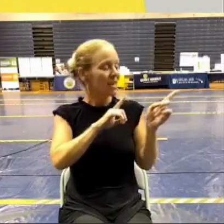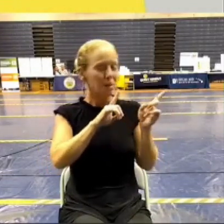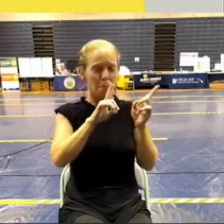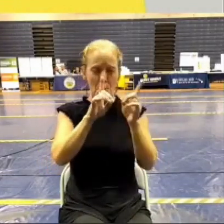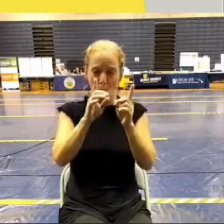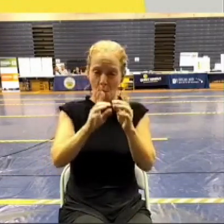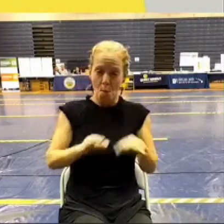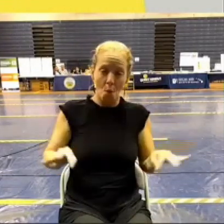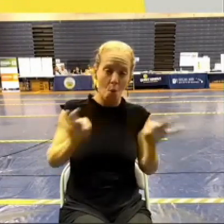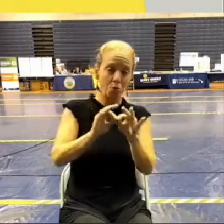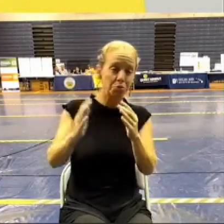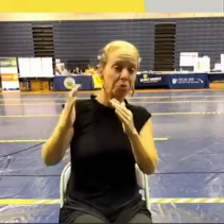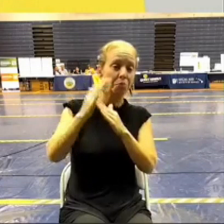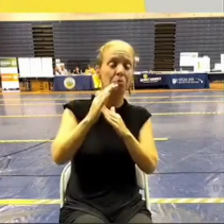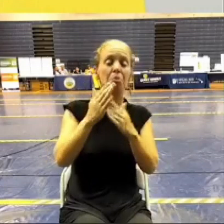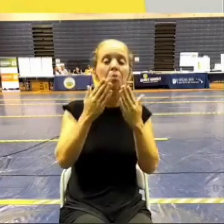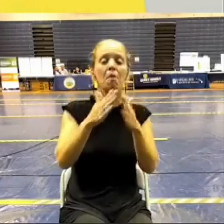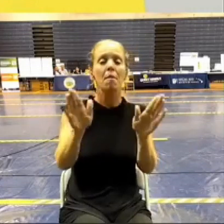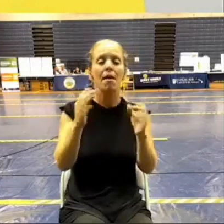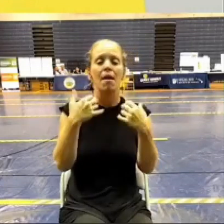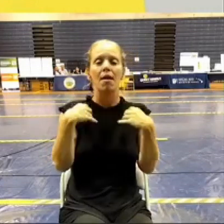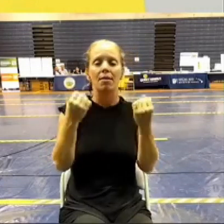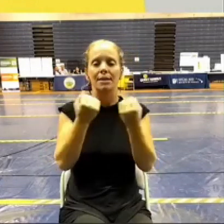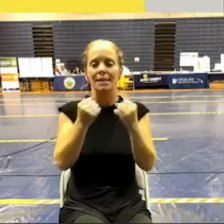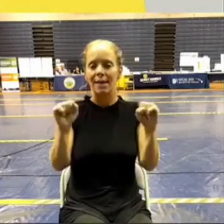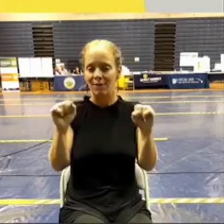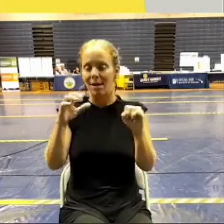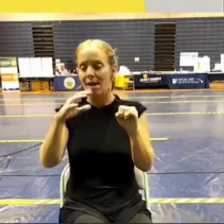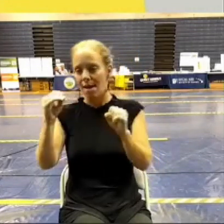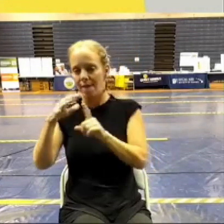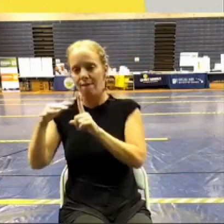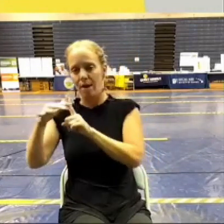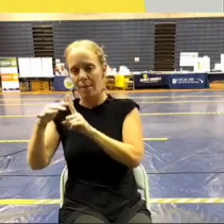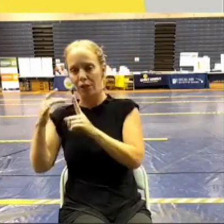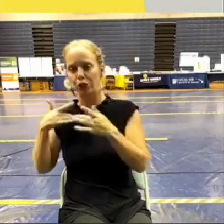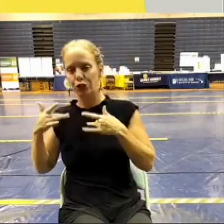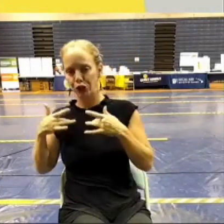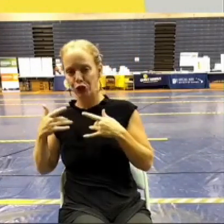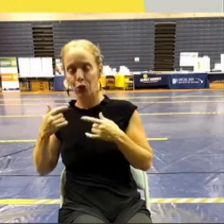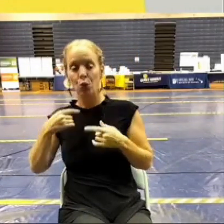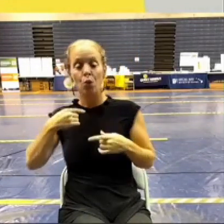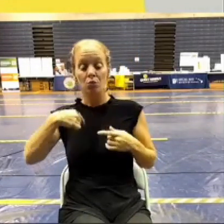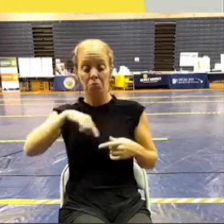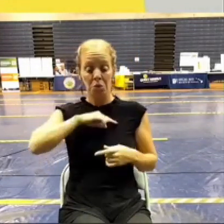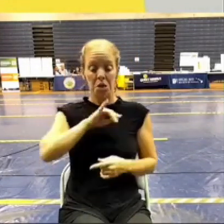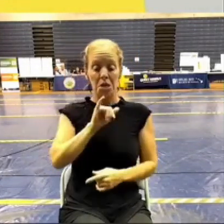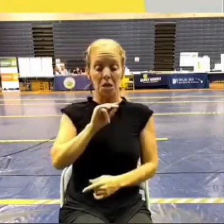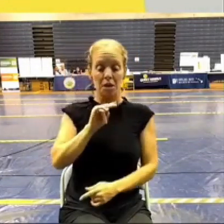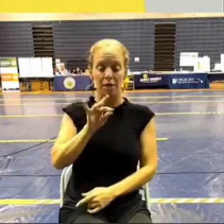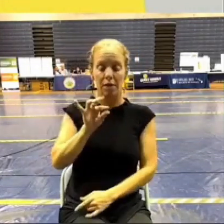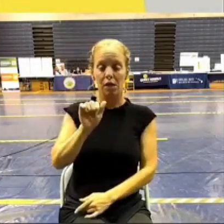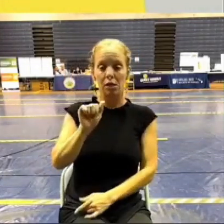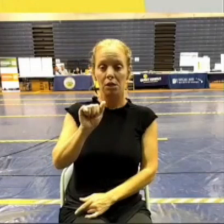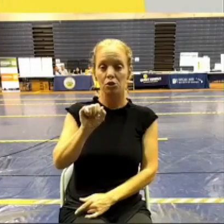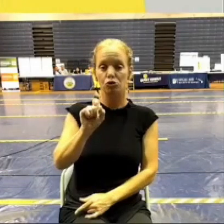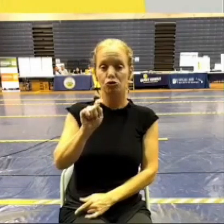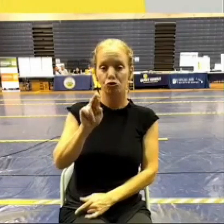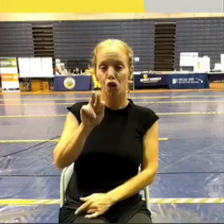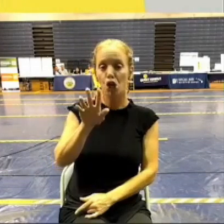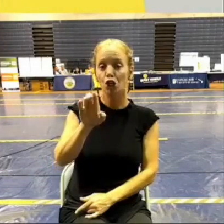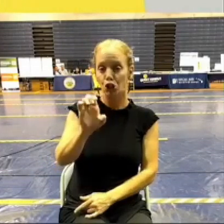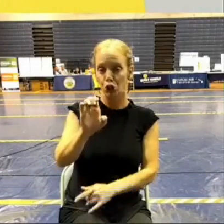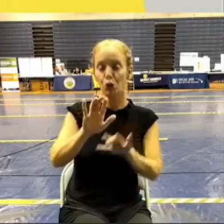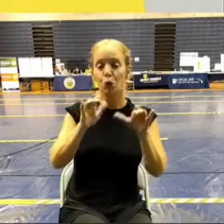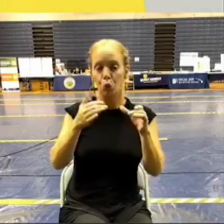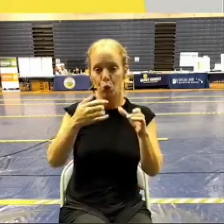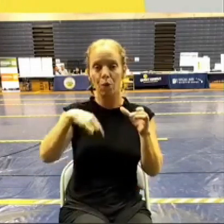and safety and environmental concerns. We're the infrastructure group. We were tasked with a debris site, and this is the criteria that we